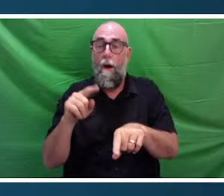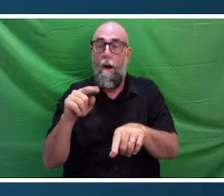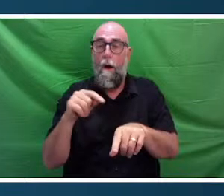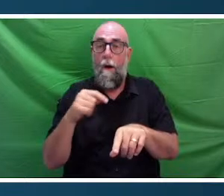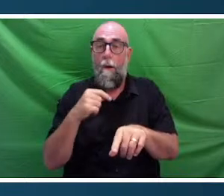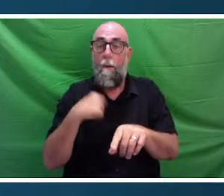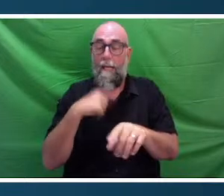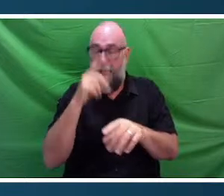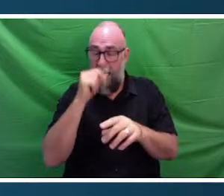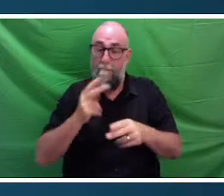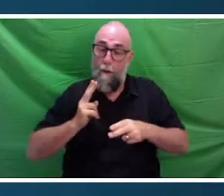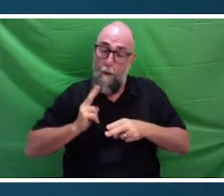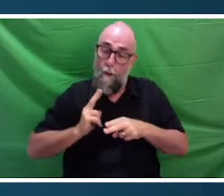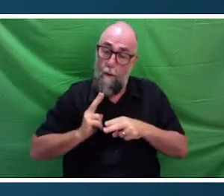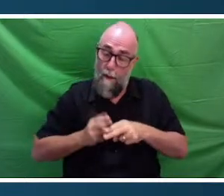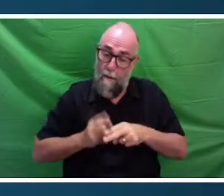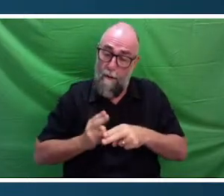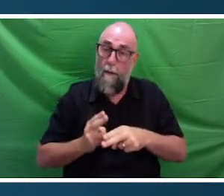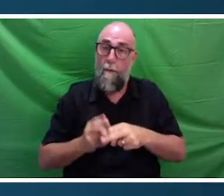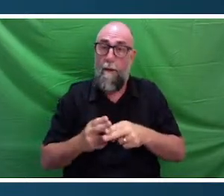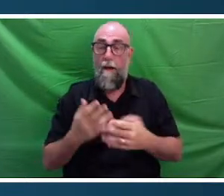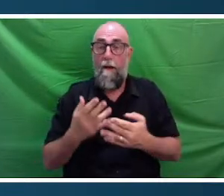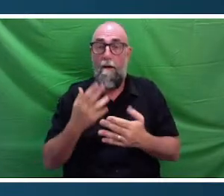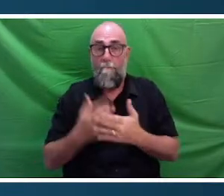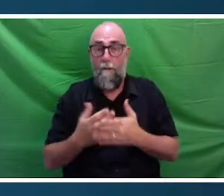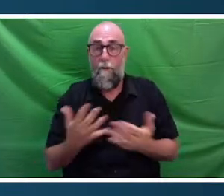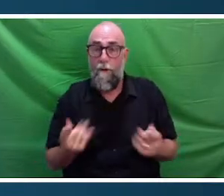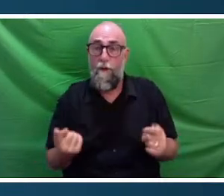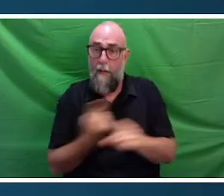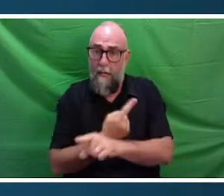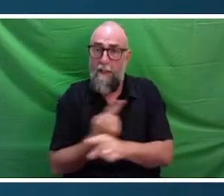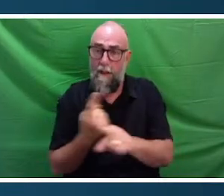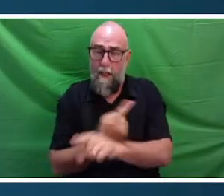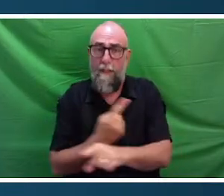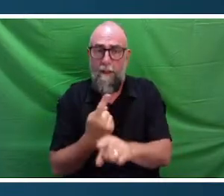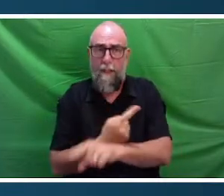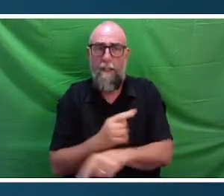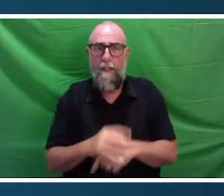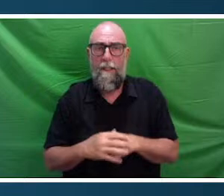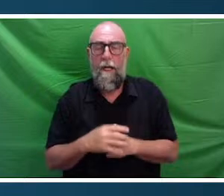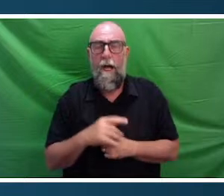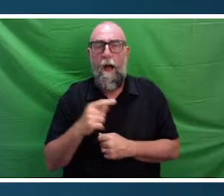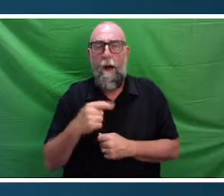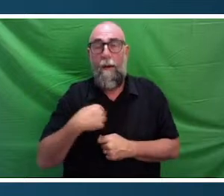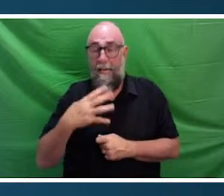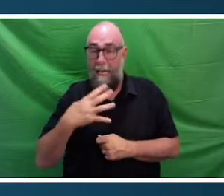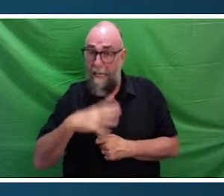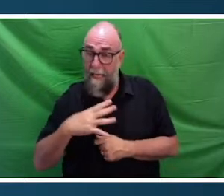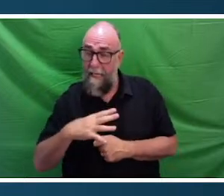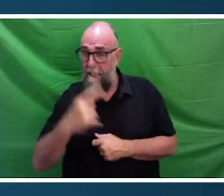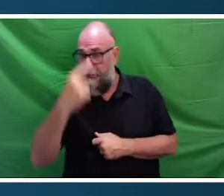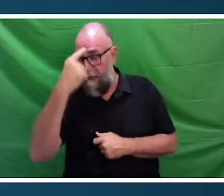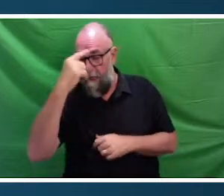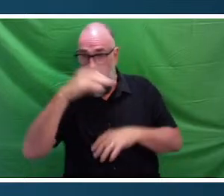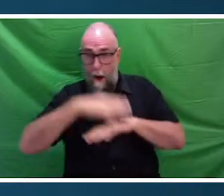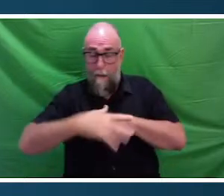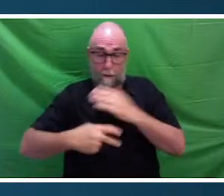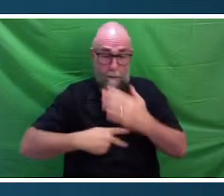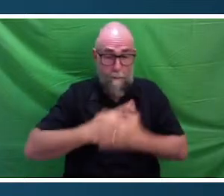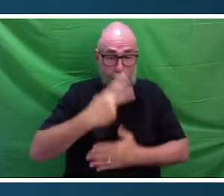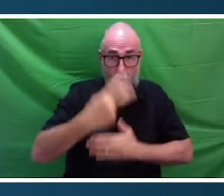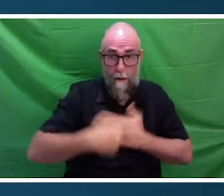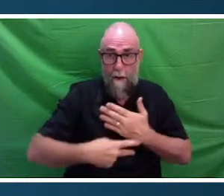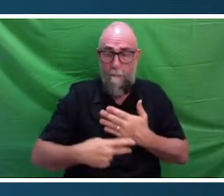rapidly. Programs should therefore be designed with adaptability in mind, including in their monitoring